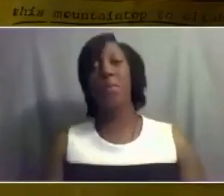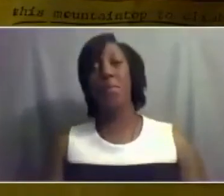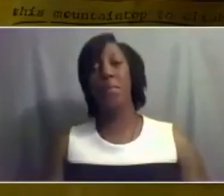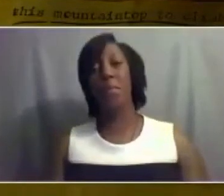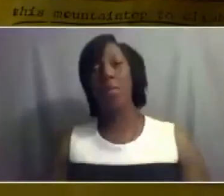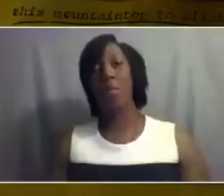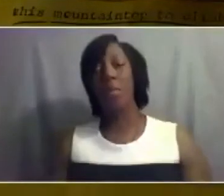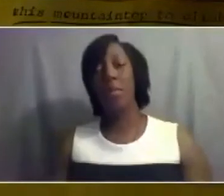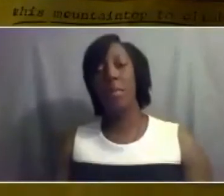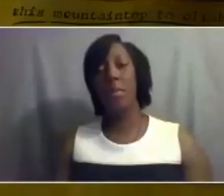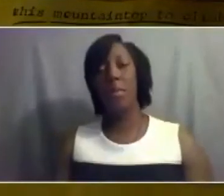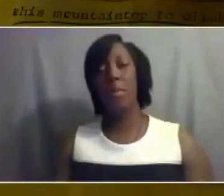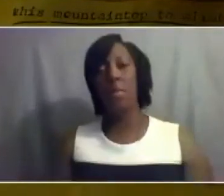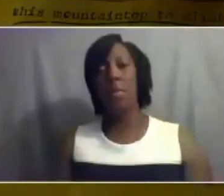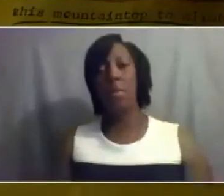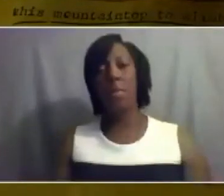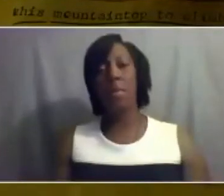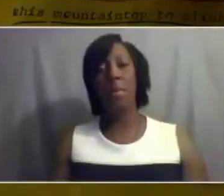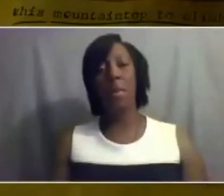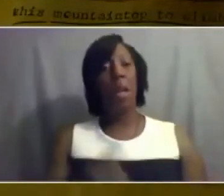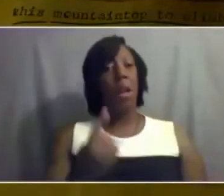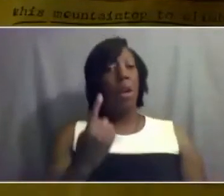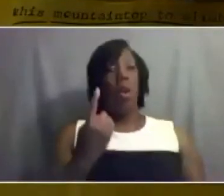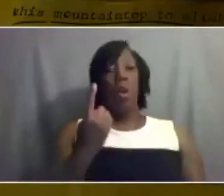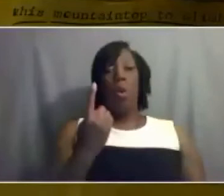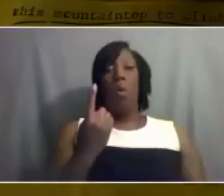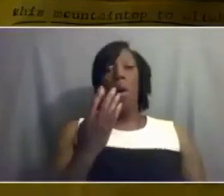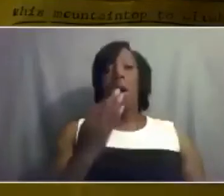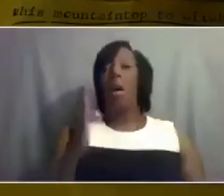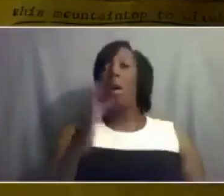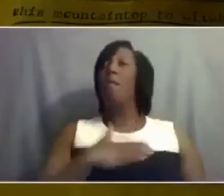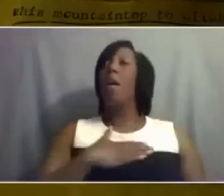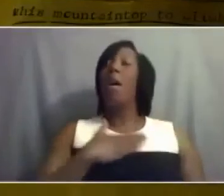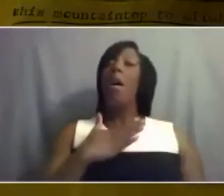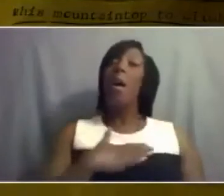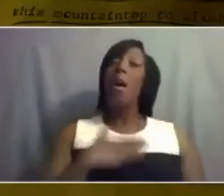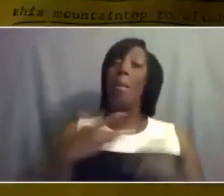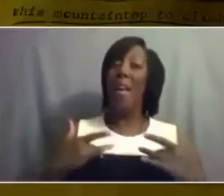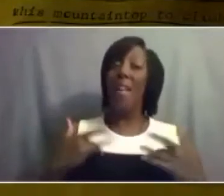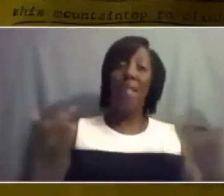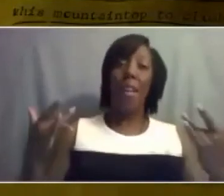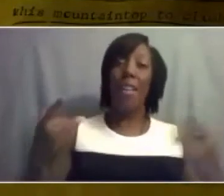it's been one of the happy events of the last few years to see